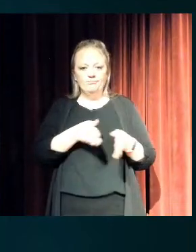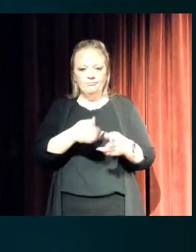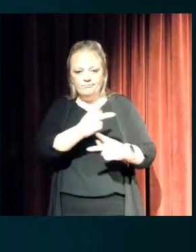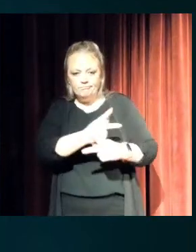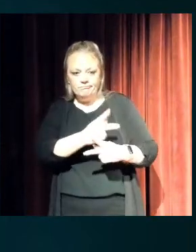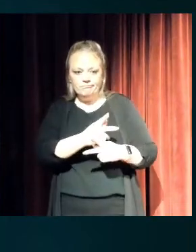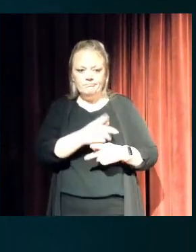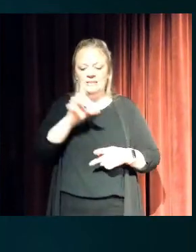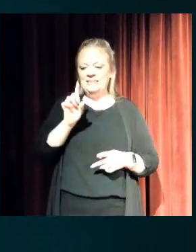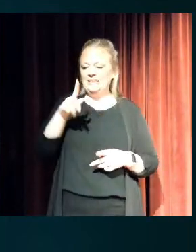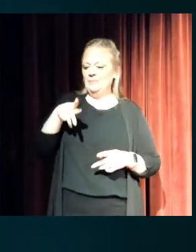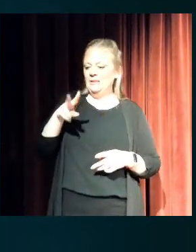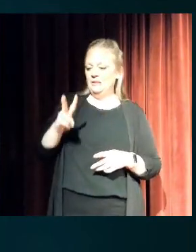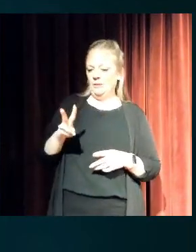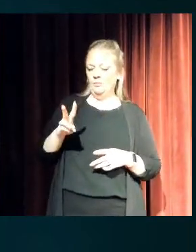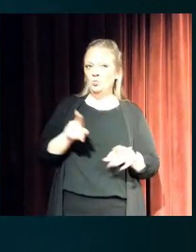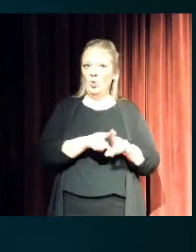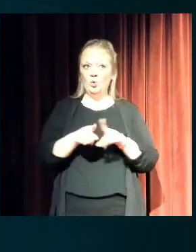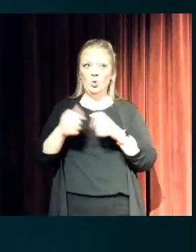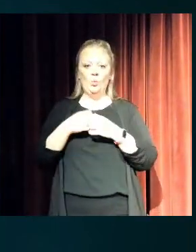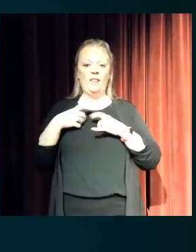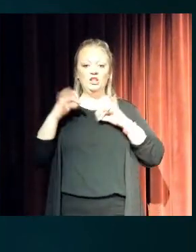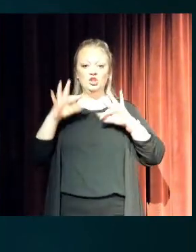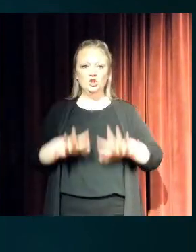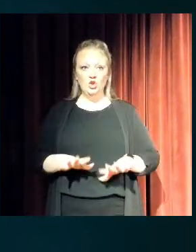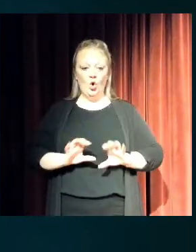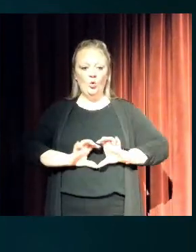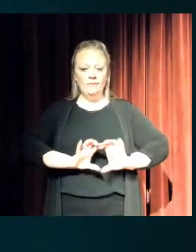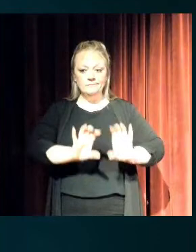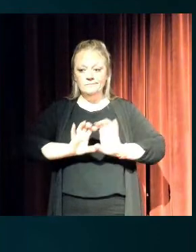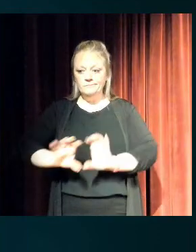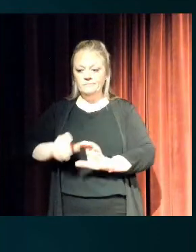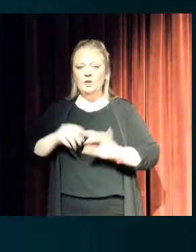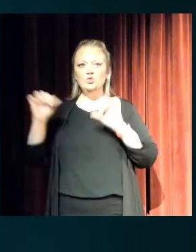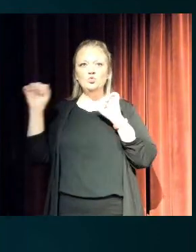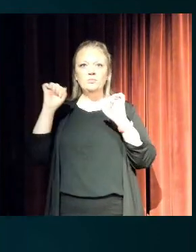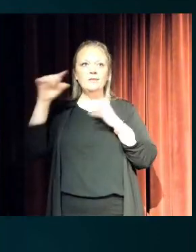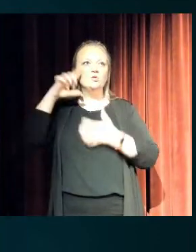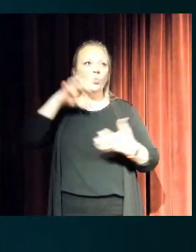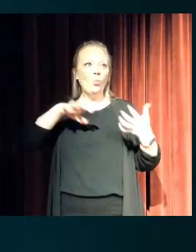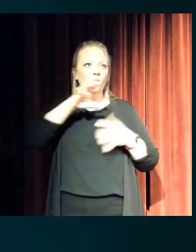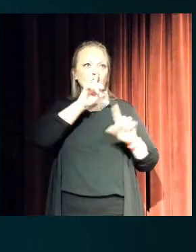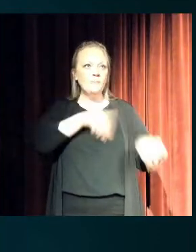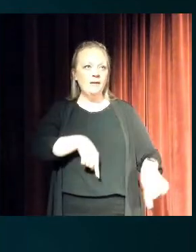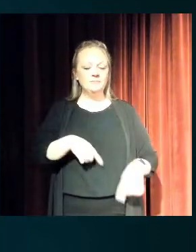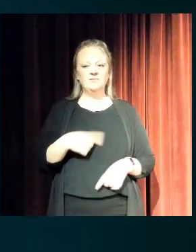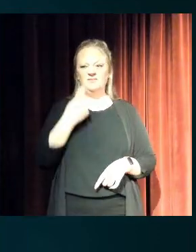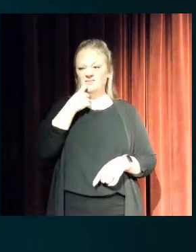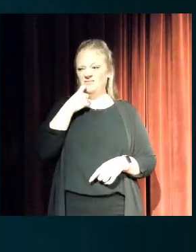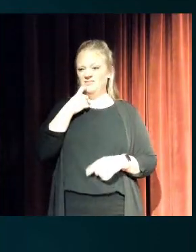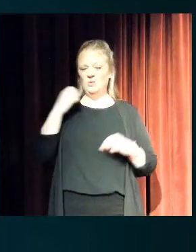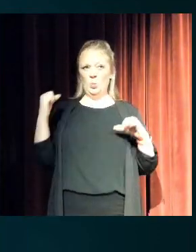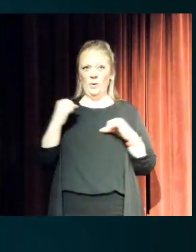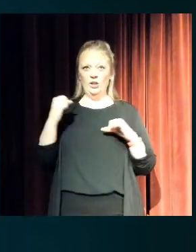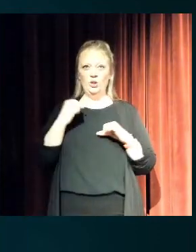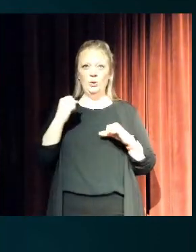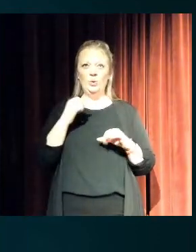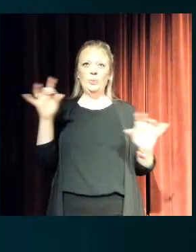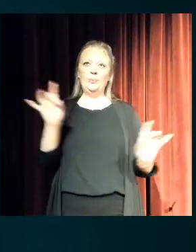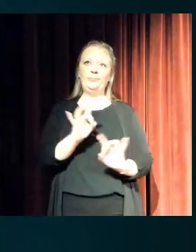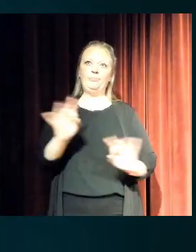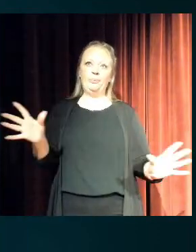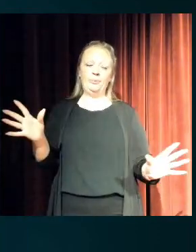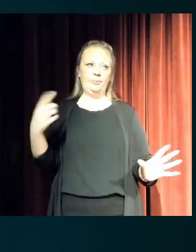also part of a greater team charged with snow removal and storm response. This past winter was one of the toughest we've ever